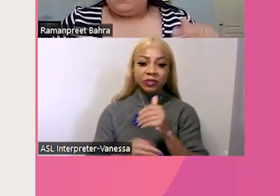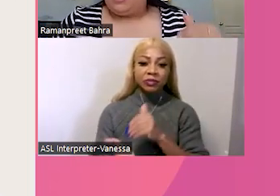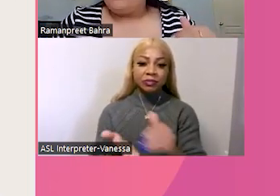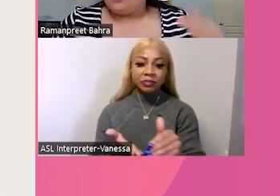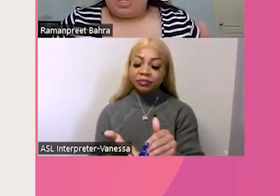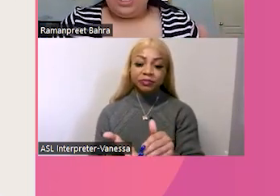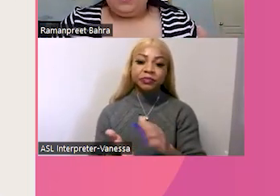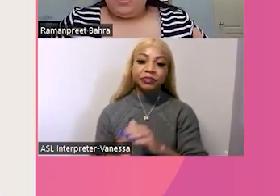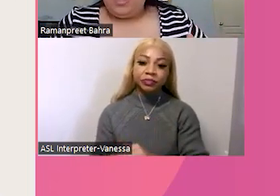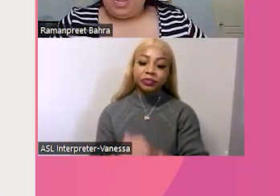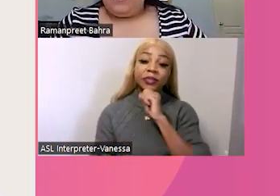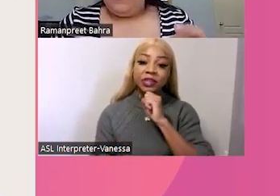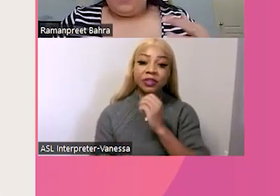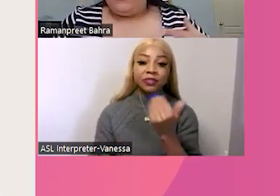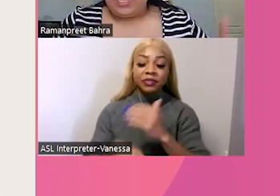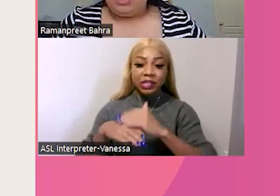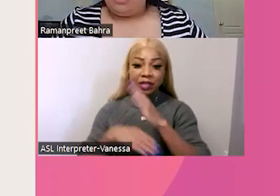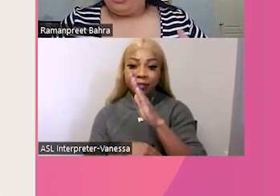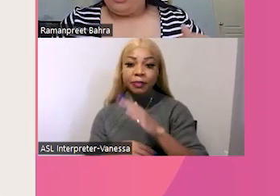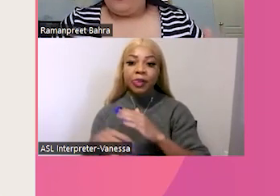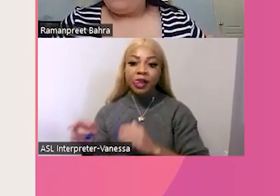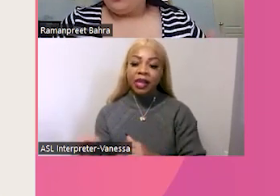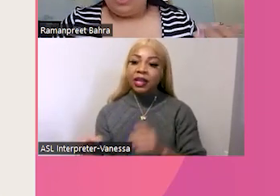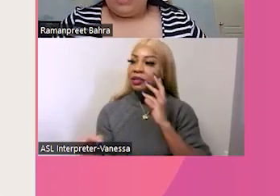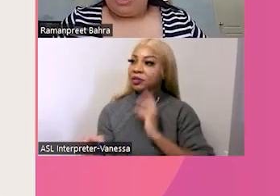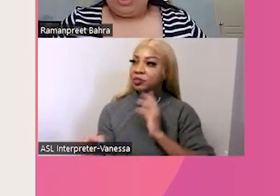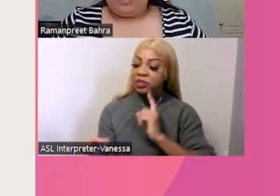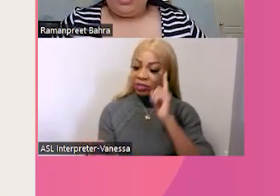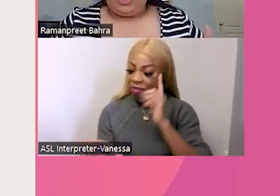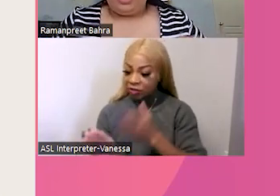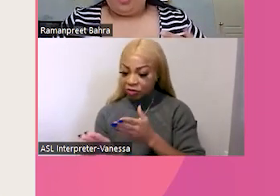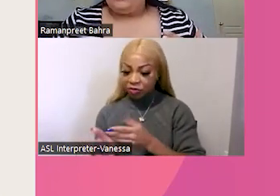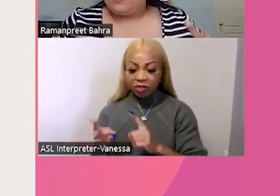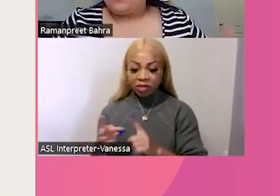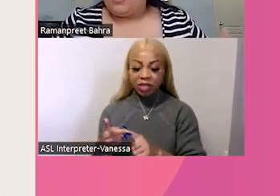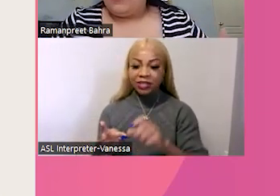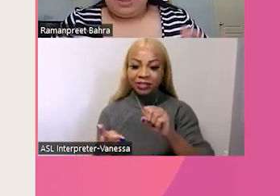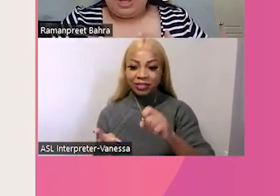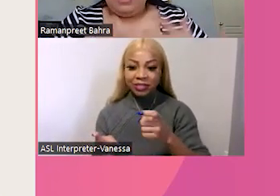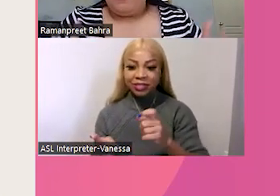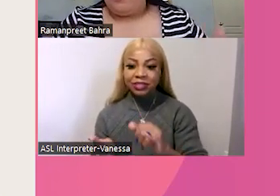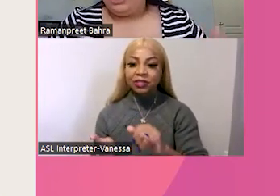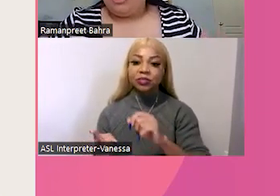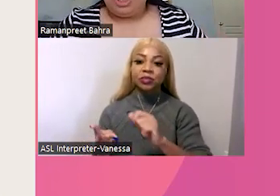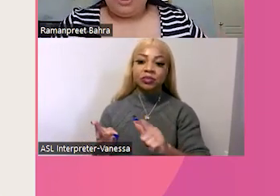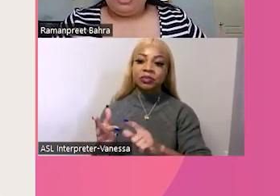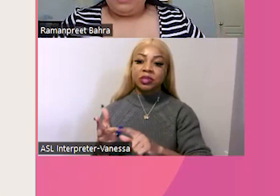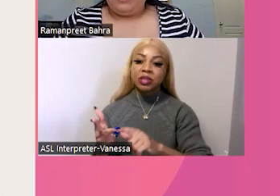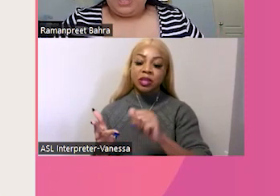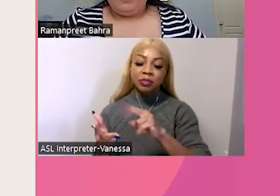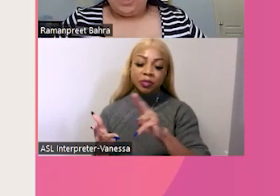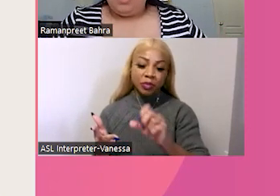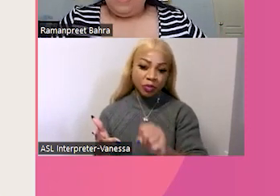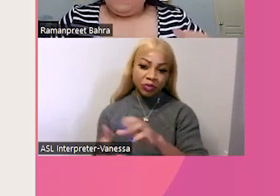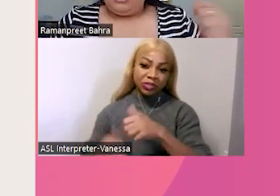experiencing some kind of psychological, physical, or sexual abuse in the context of an intimate relationship in their